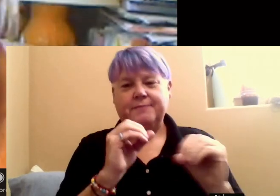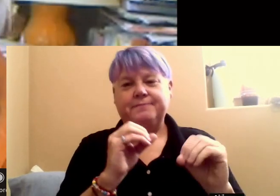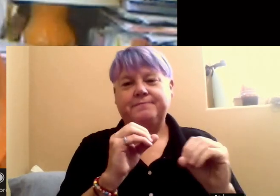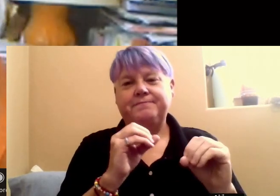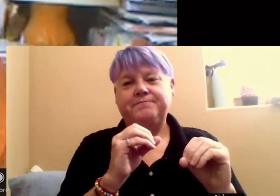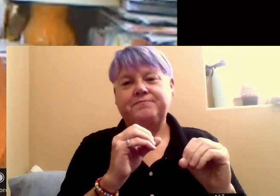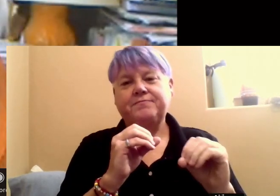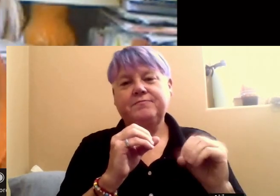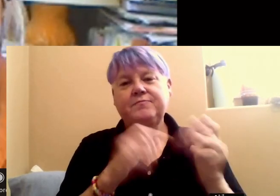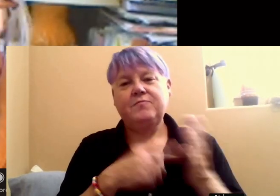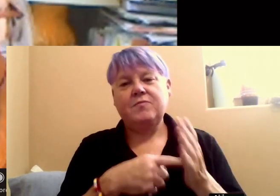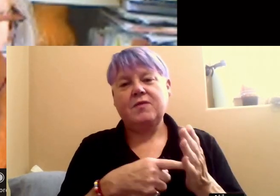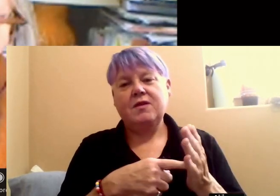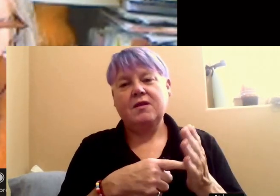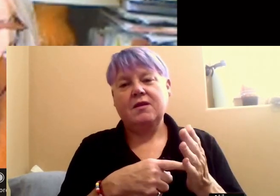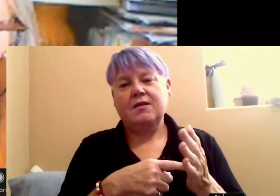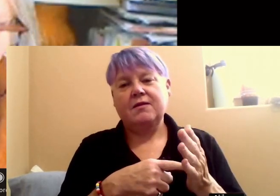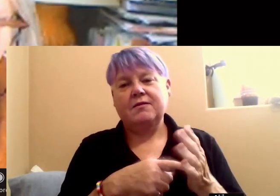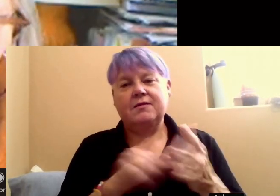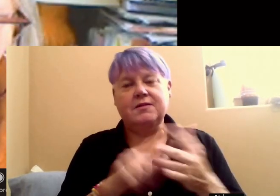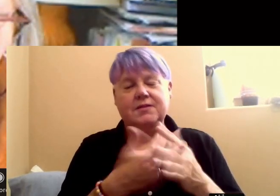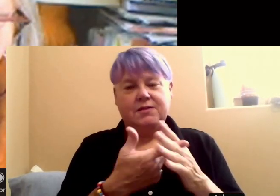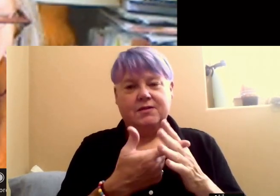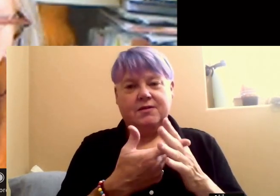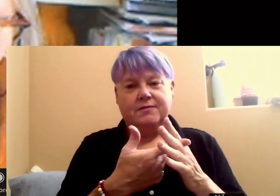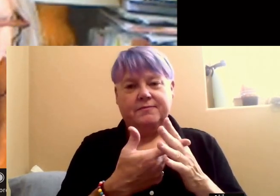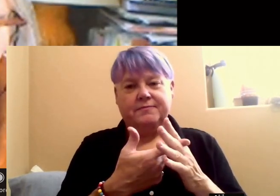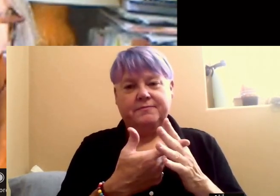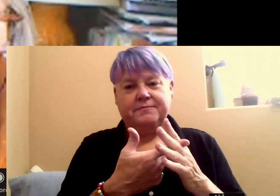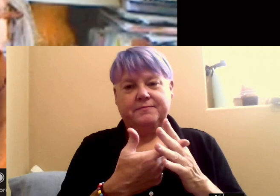so this is just the beginning. I